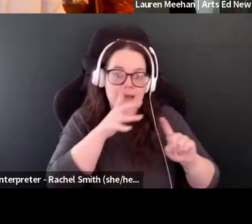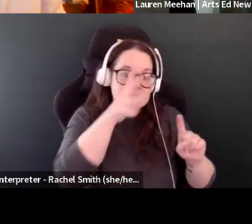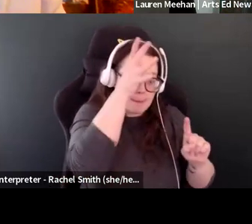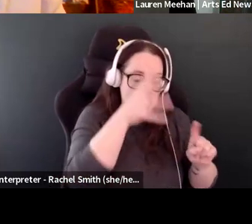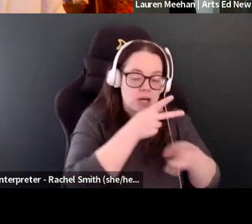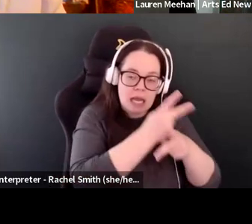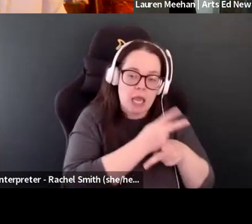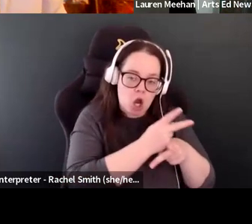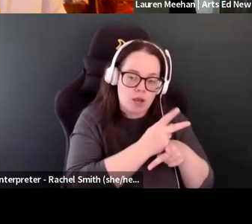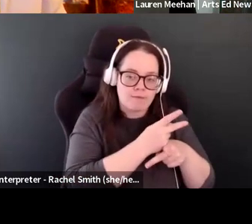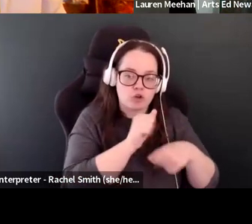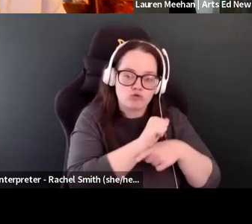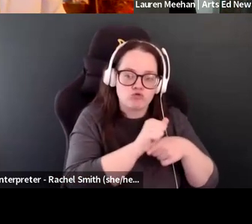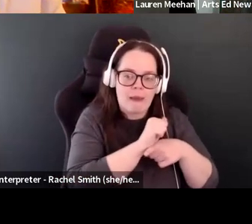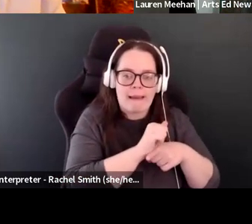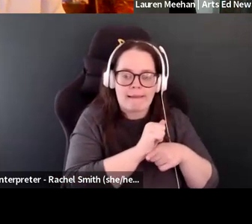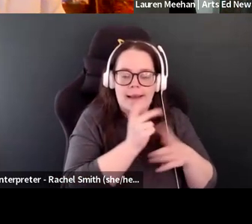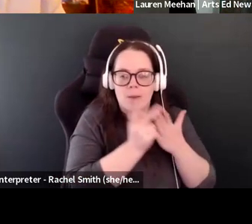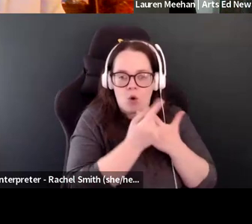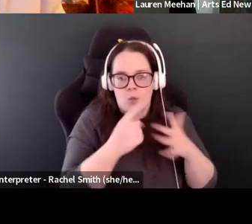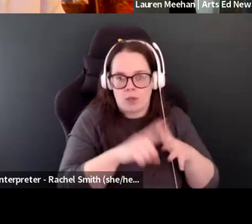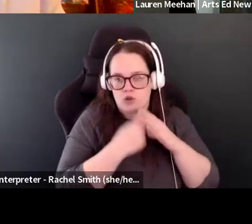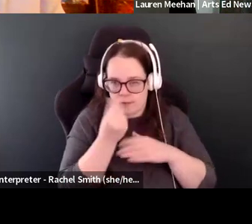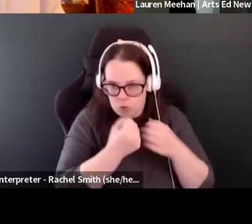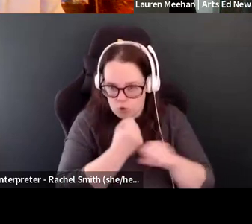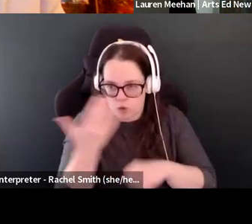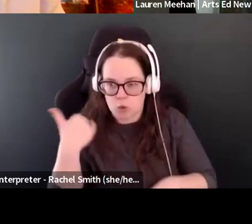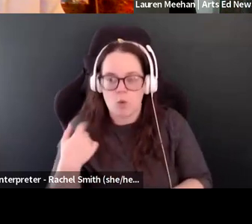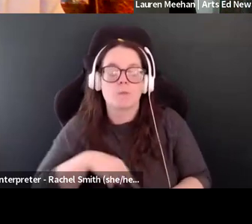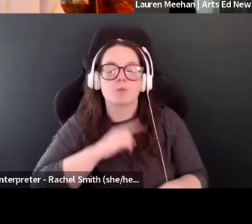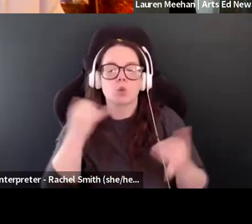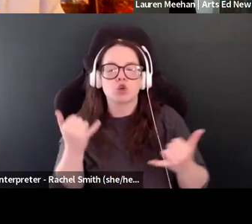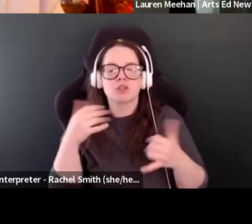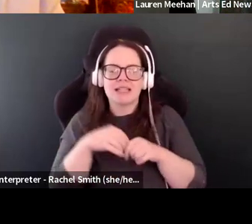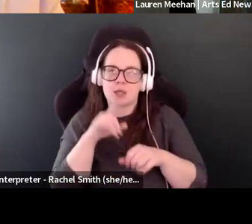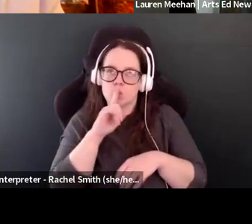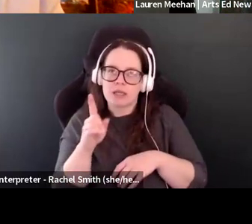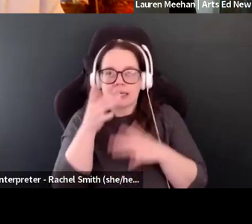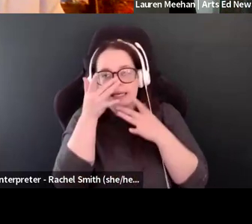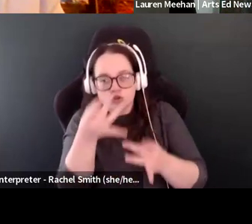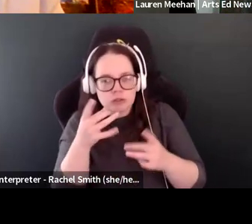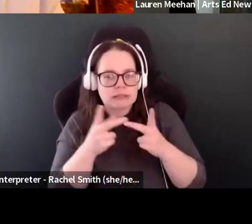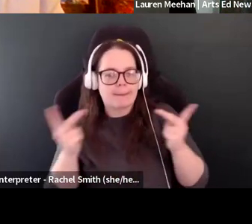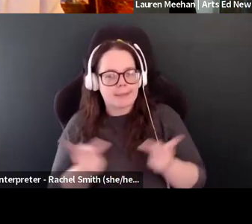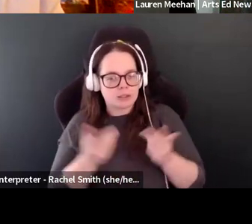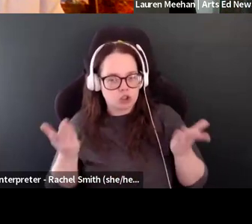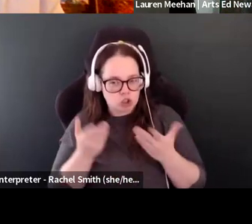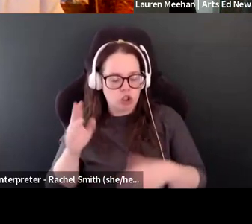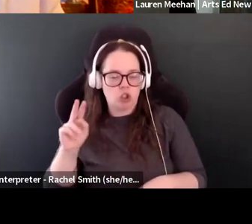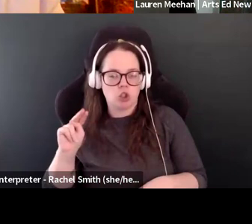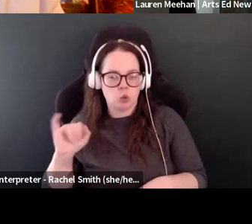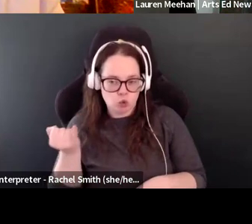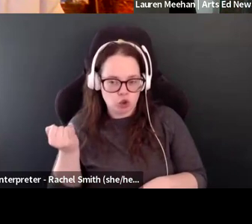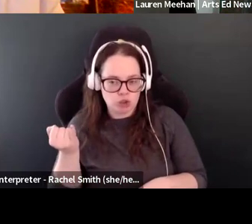program that we started a couple of years ago. We are in a very interesting position here in New Jersey, where